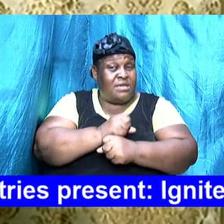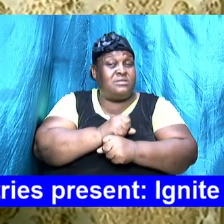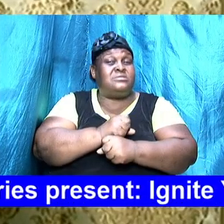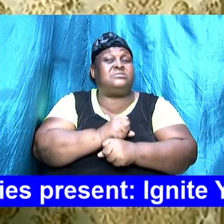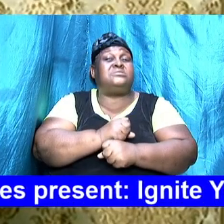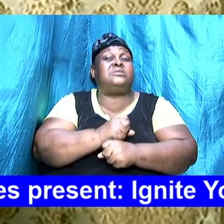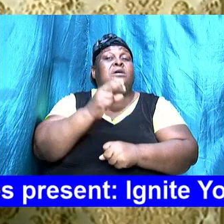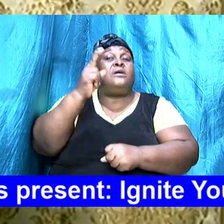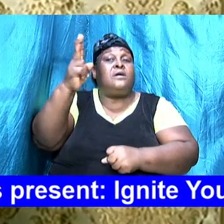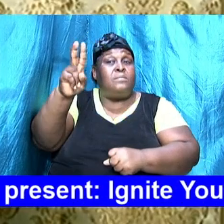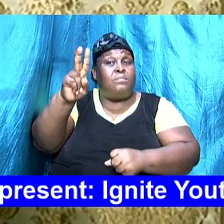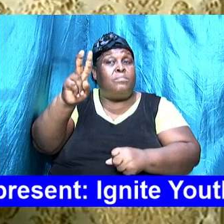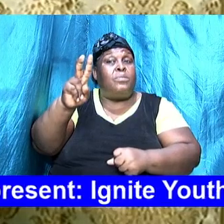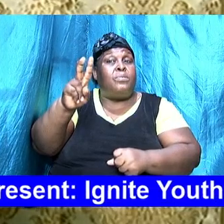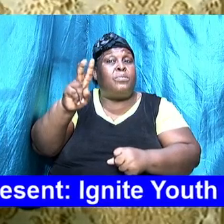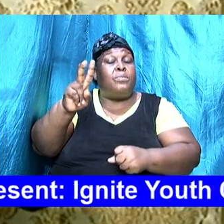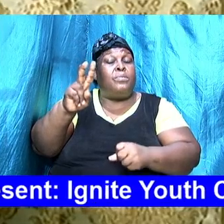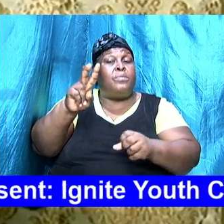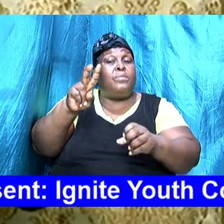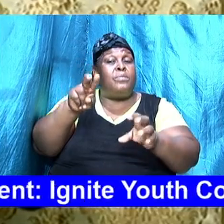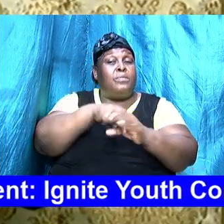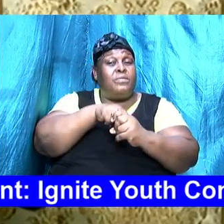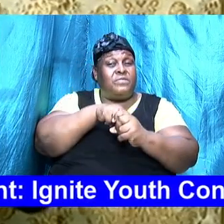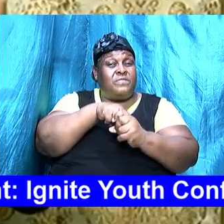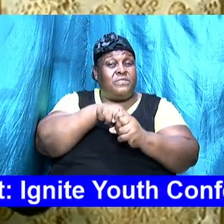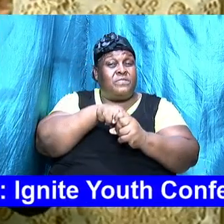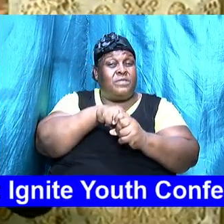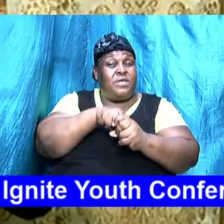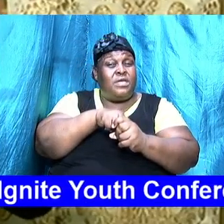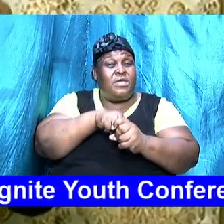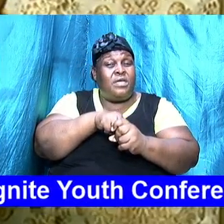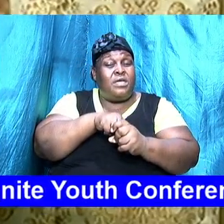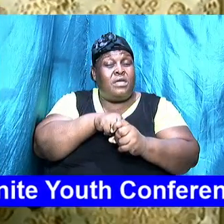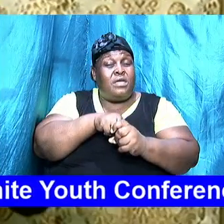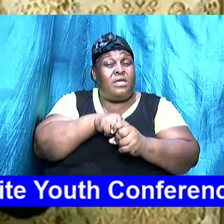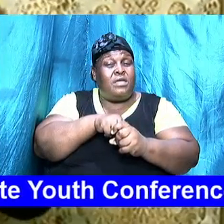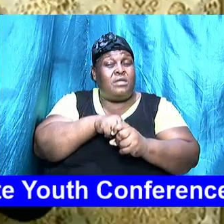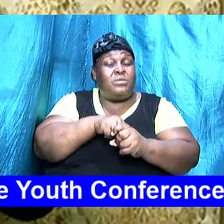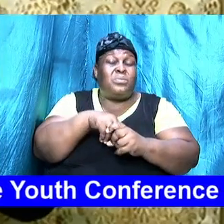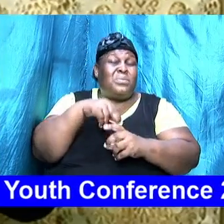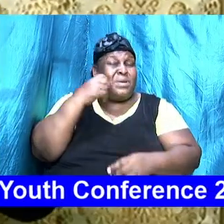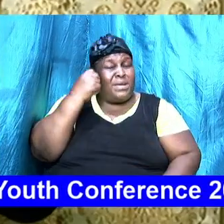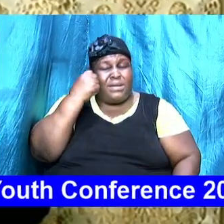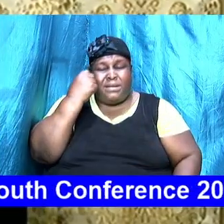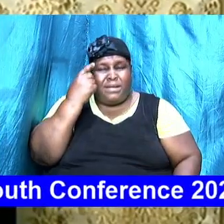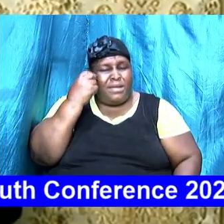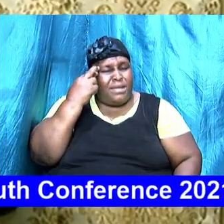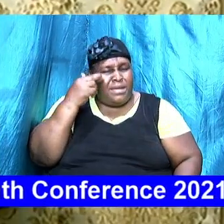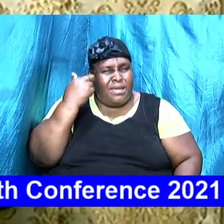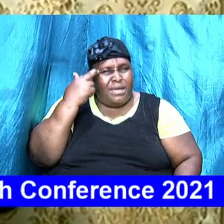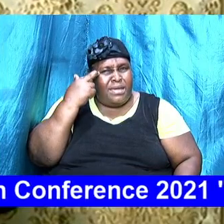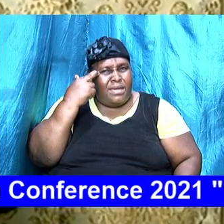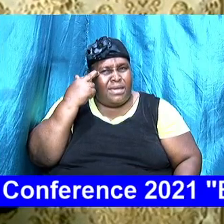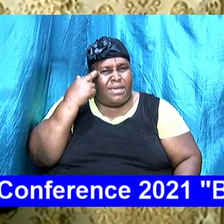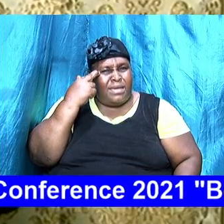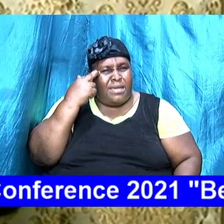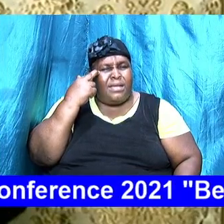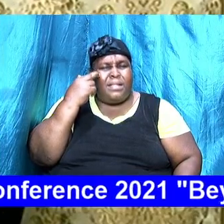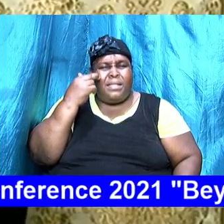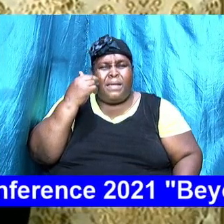parties to recognize the supremacy of scriptures. It